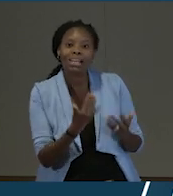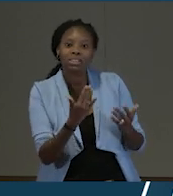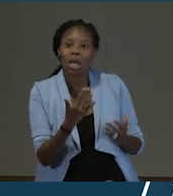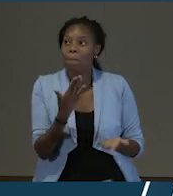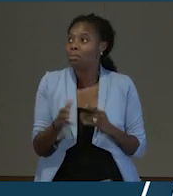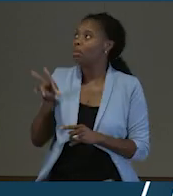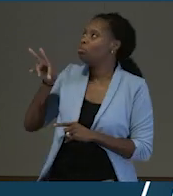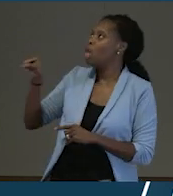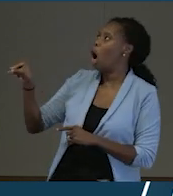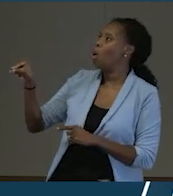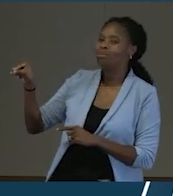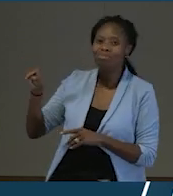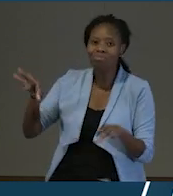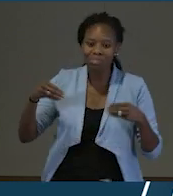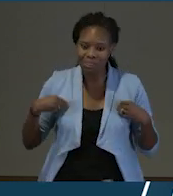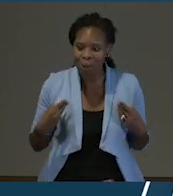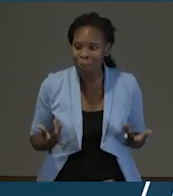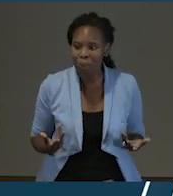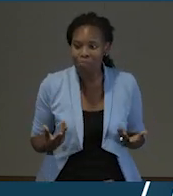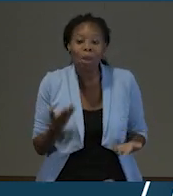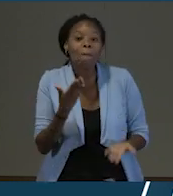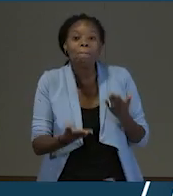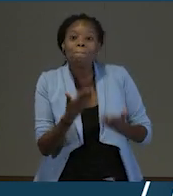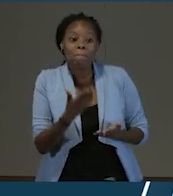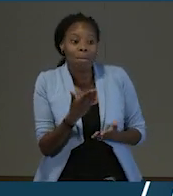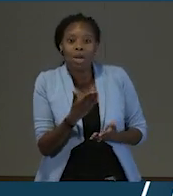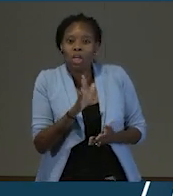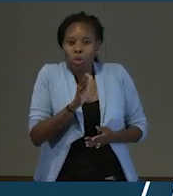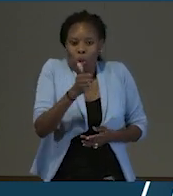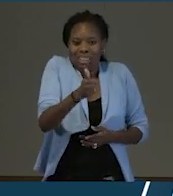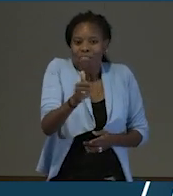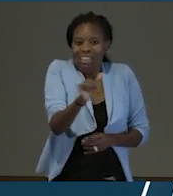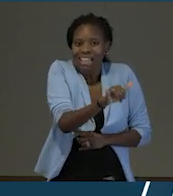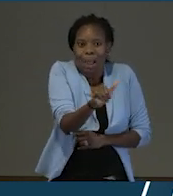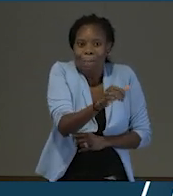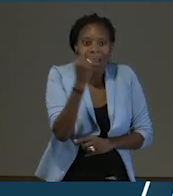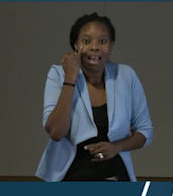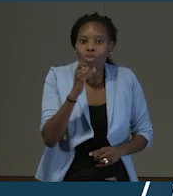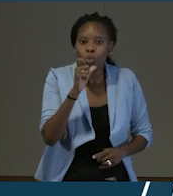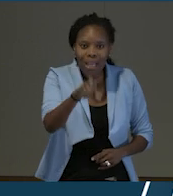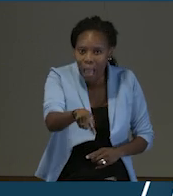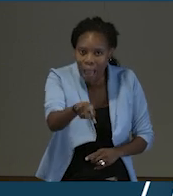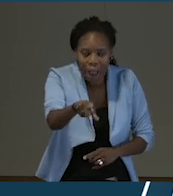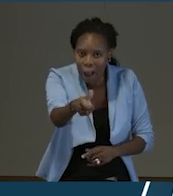that's okay. If you don't want someone to help you with something, you can say no as well.